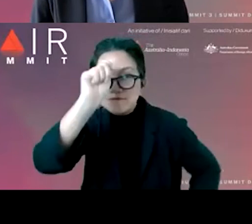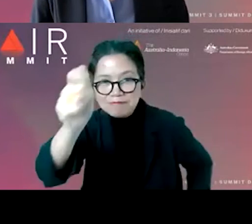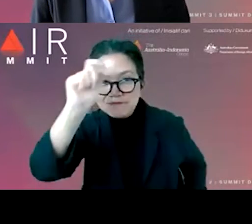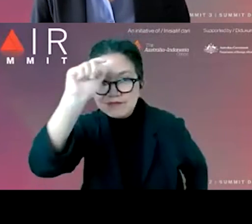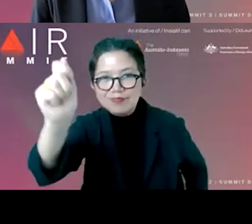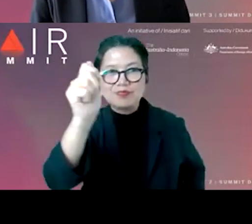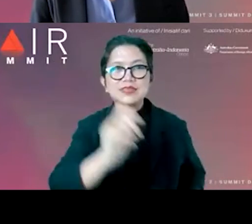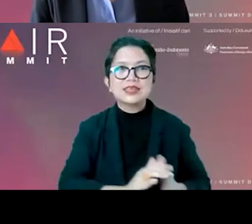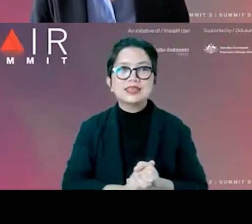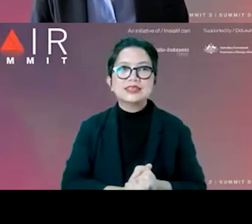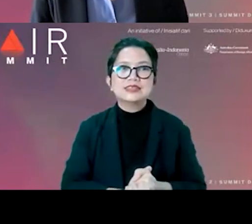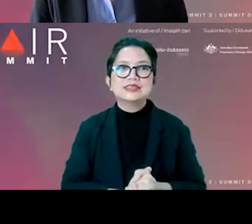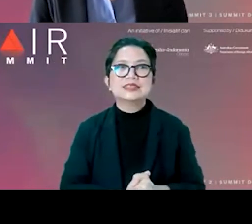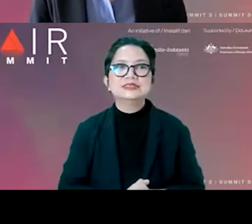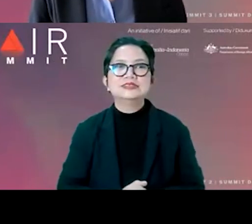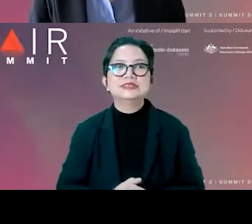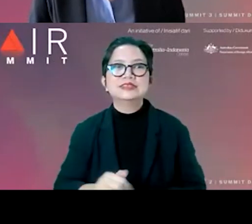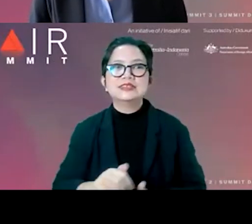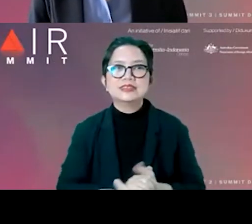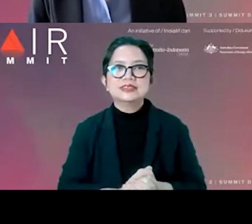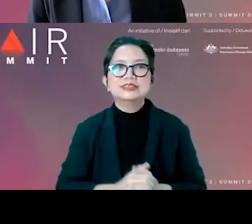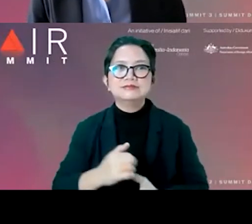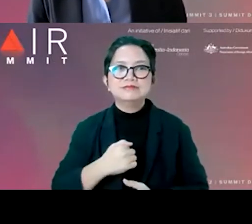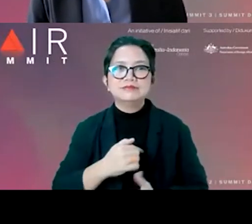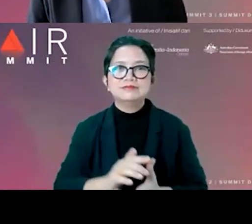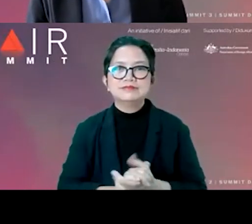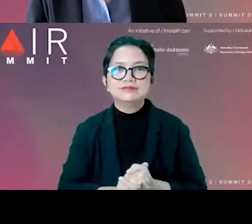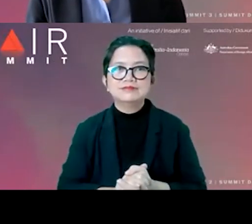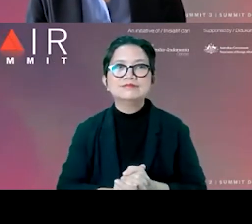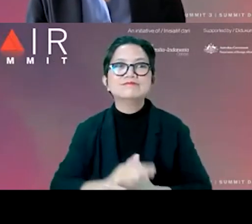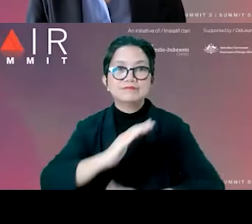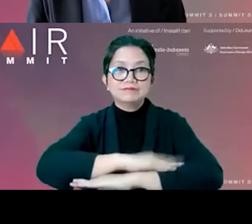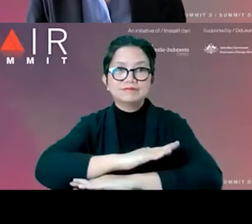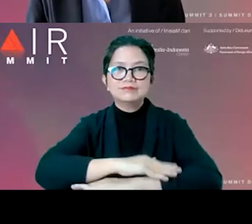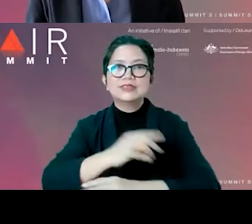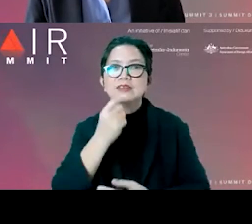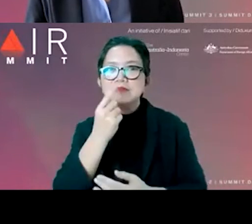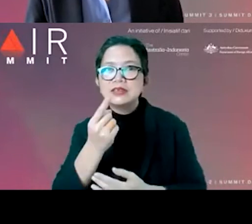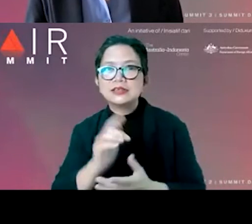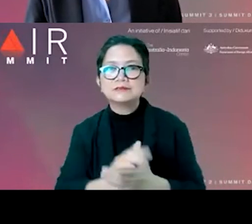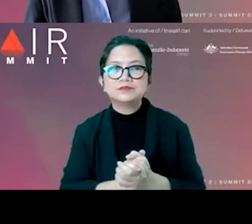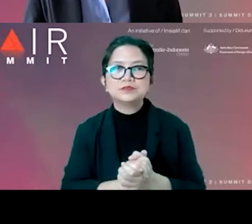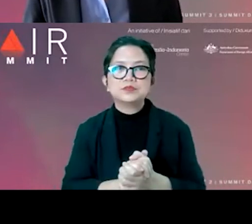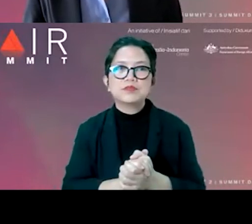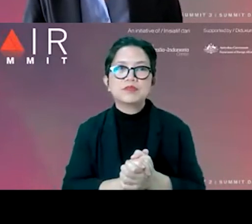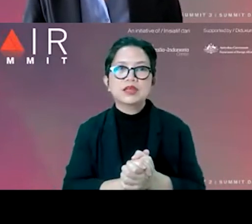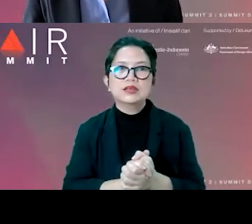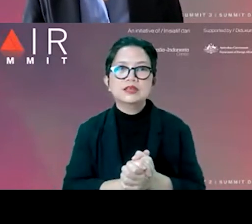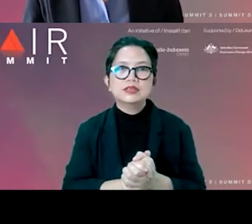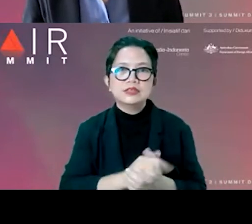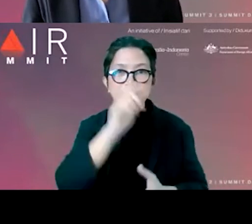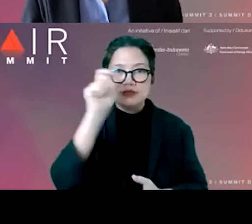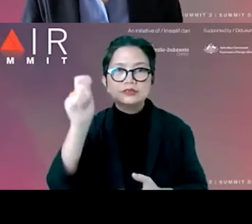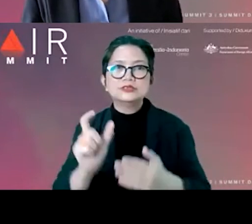remind you that we've been speaking to Dr. Pierre Lebodig, the COVID-19 Research Co-Lead from Monash University,